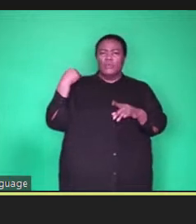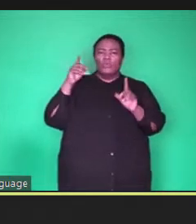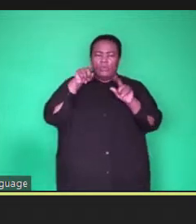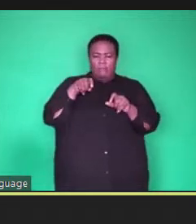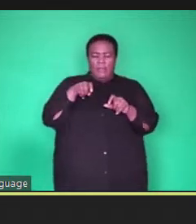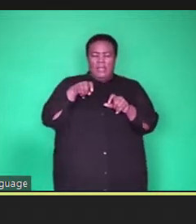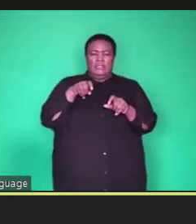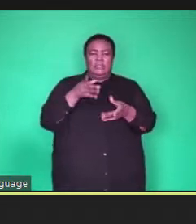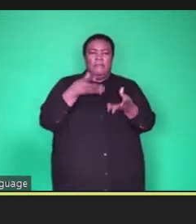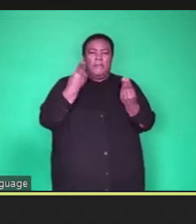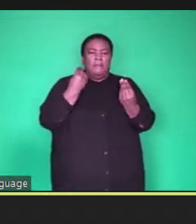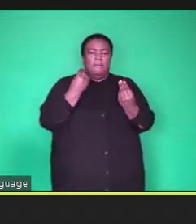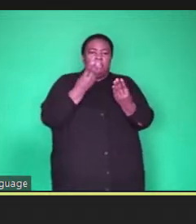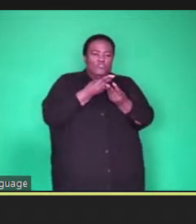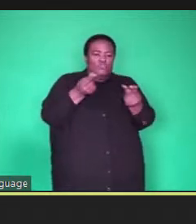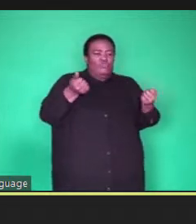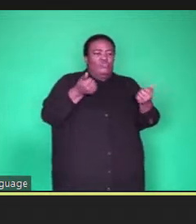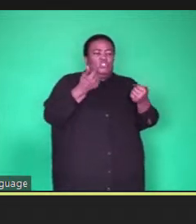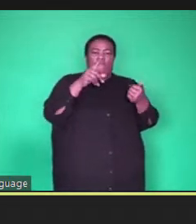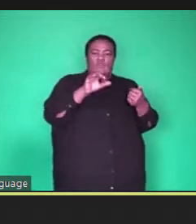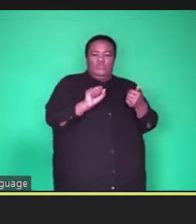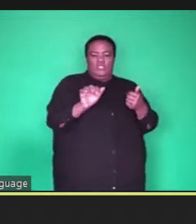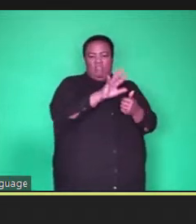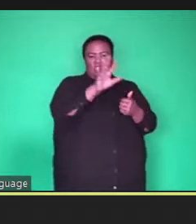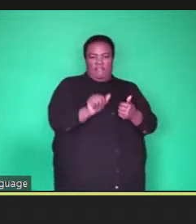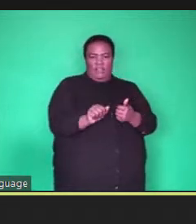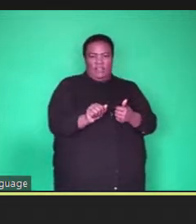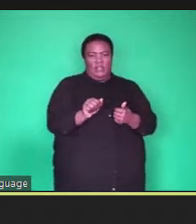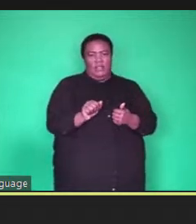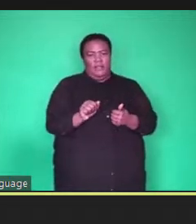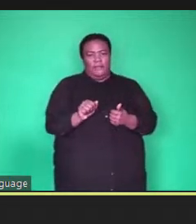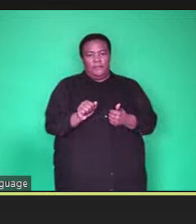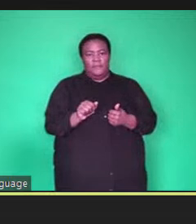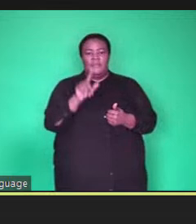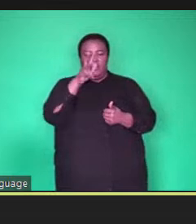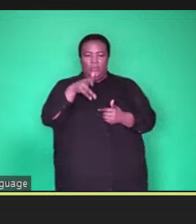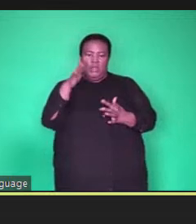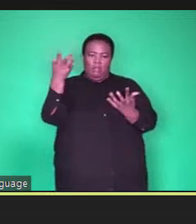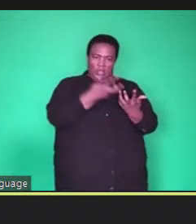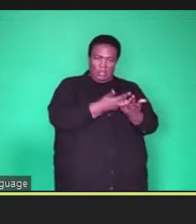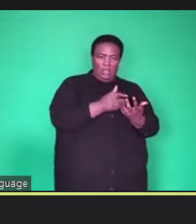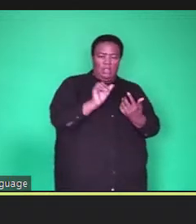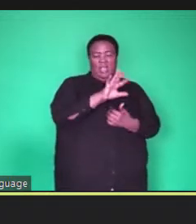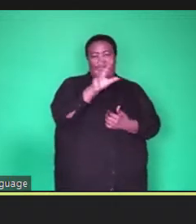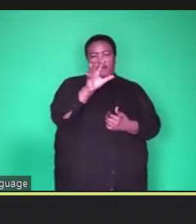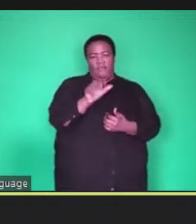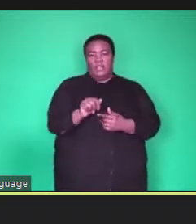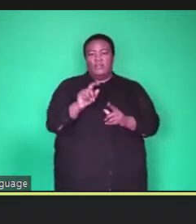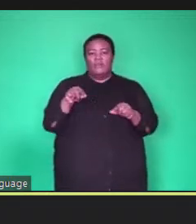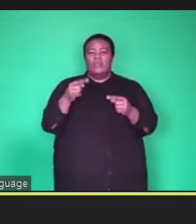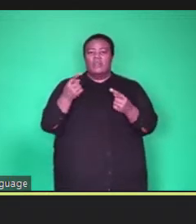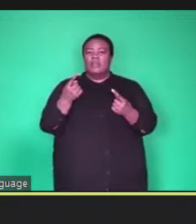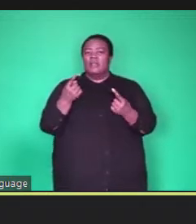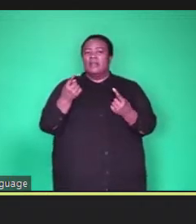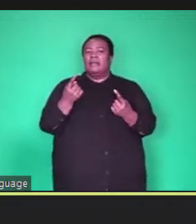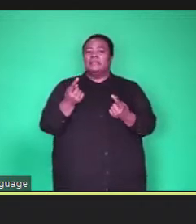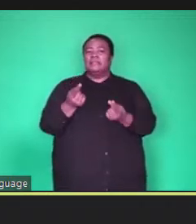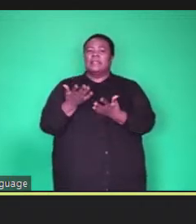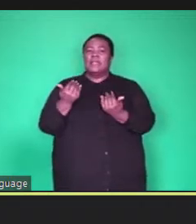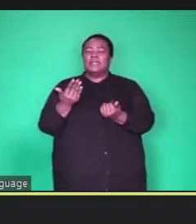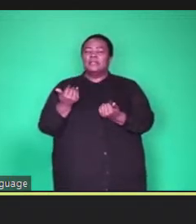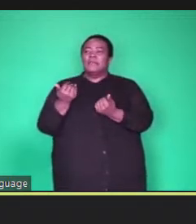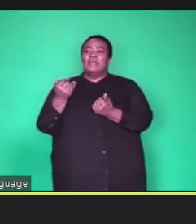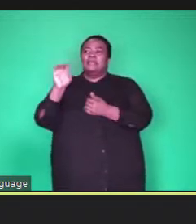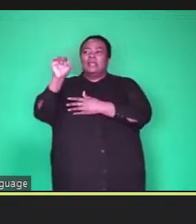African dilemmas, and the extent of labor migration is an African dilemma. We can't expect standard methods to help us